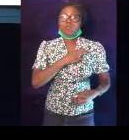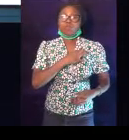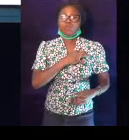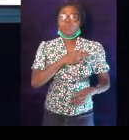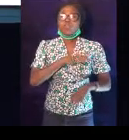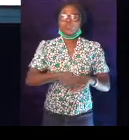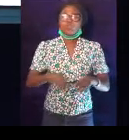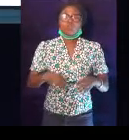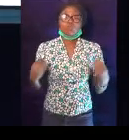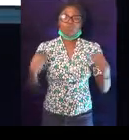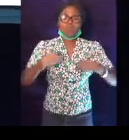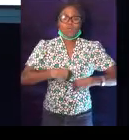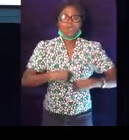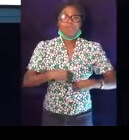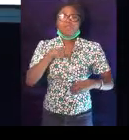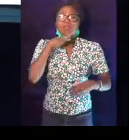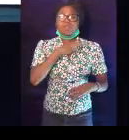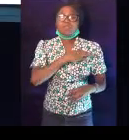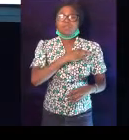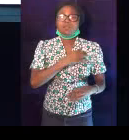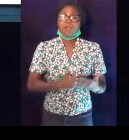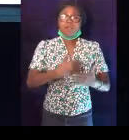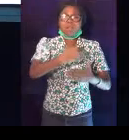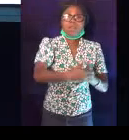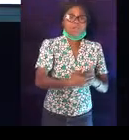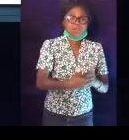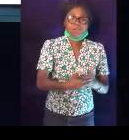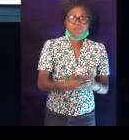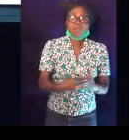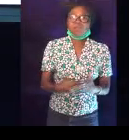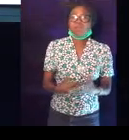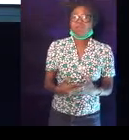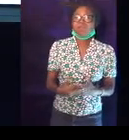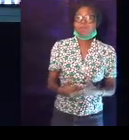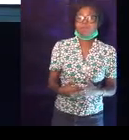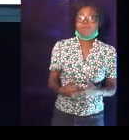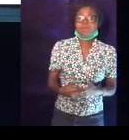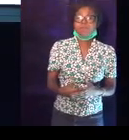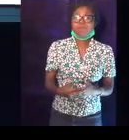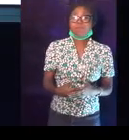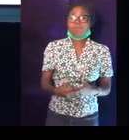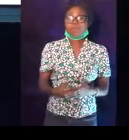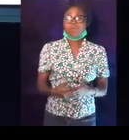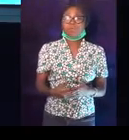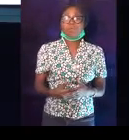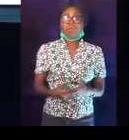breed. You don't wear dirty clothes. Next is